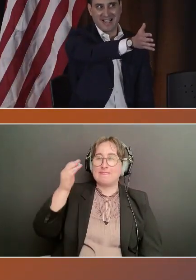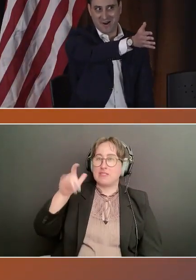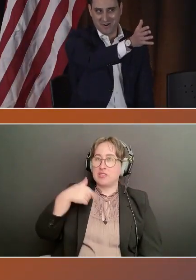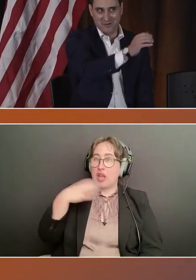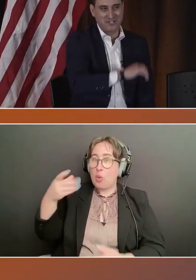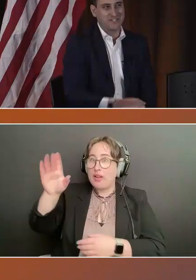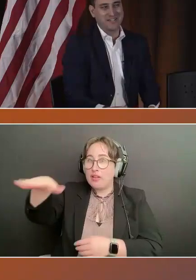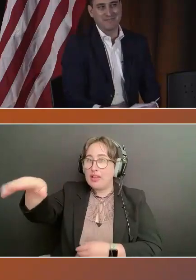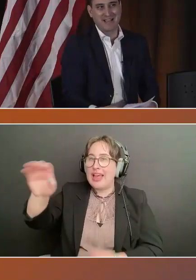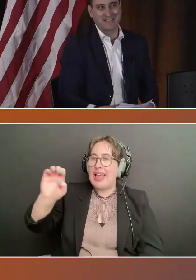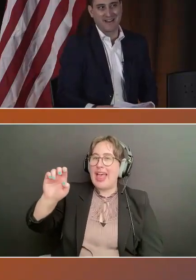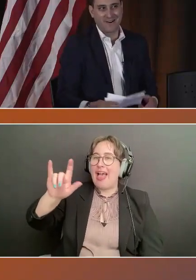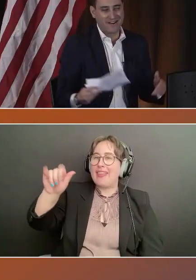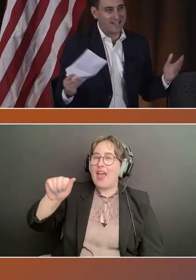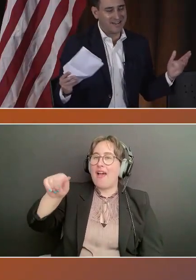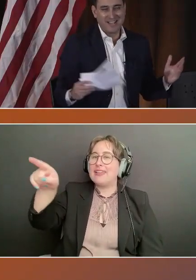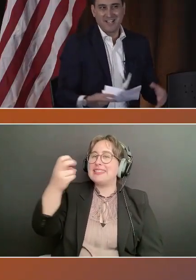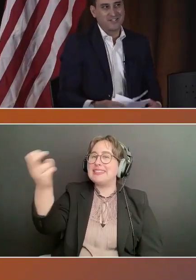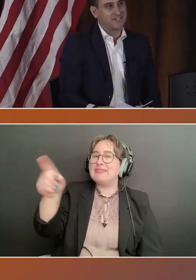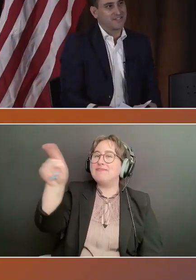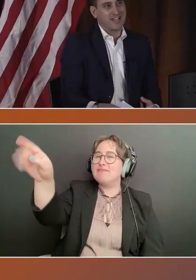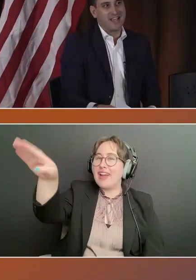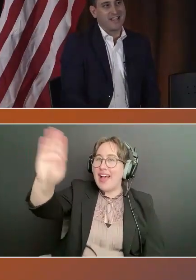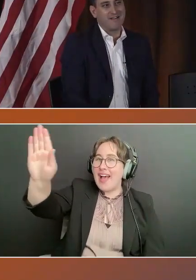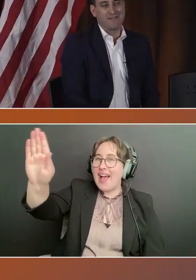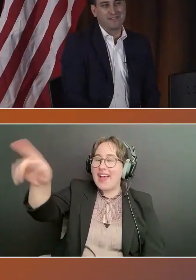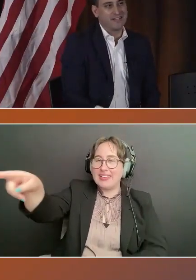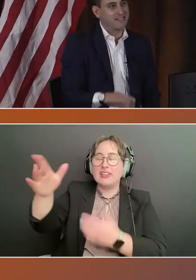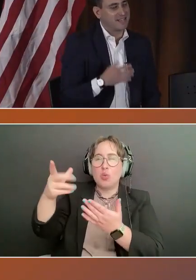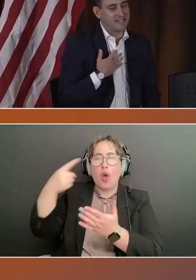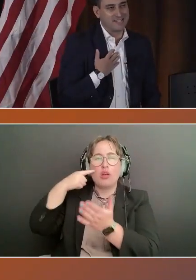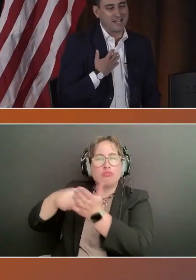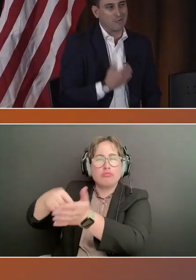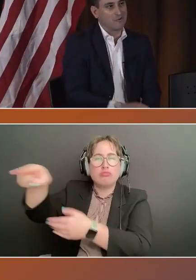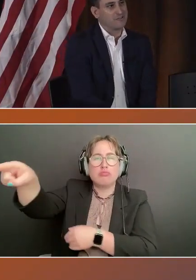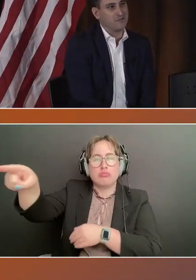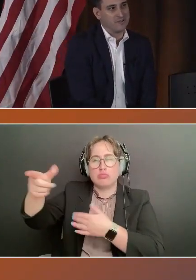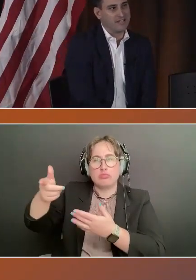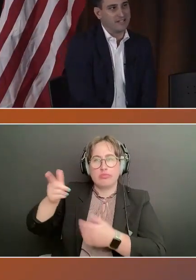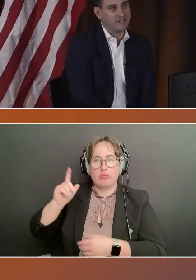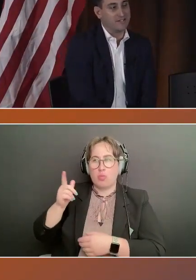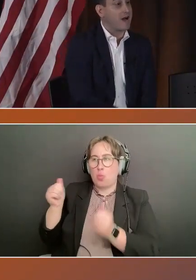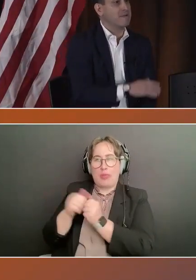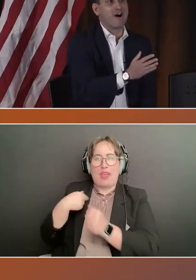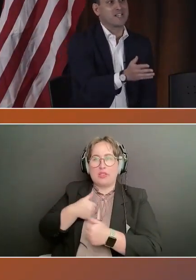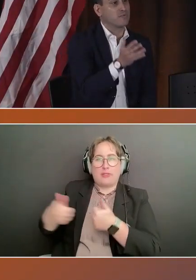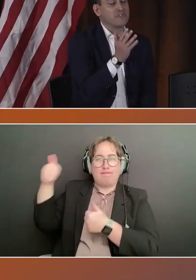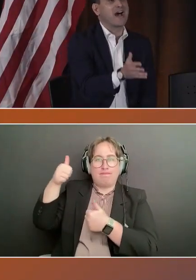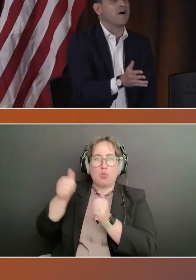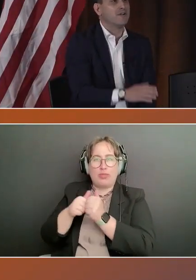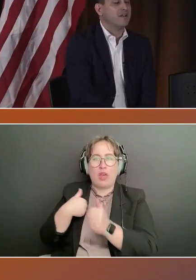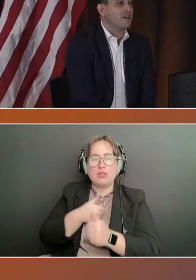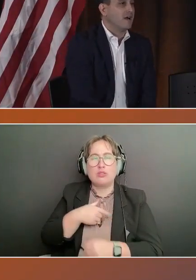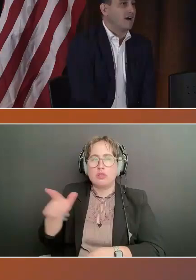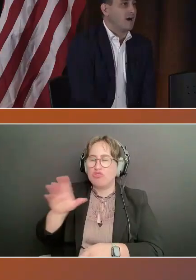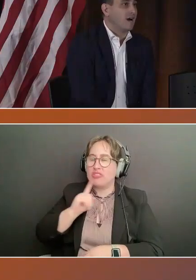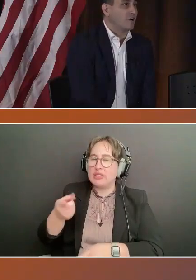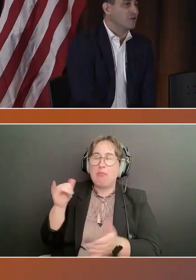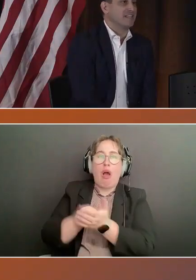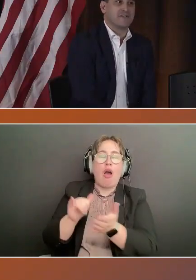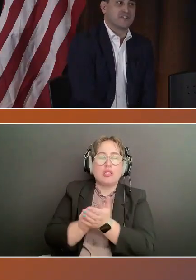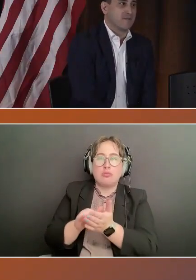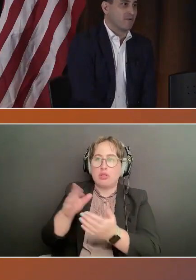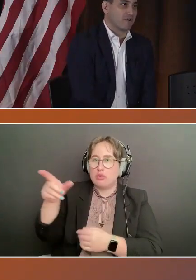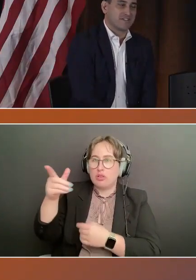Elia Gallardo. She's sitting back there. And just to say, everything that we're doing could not be possible without